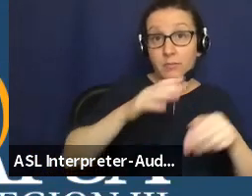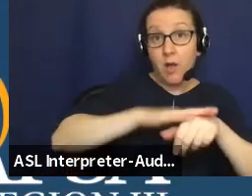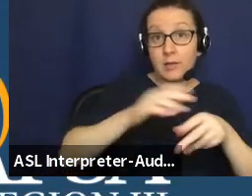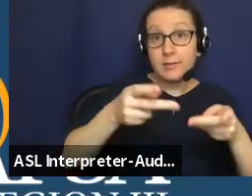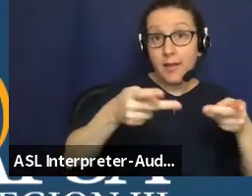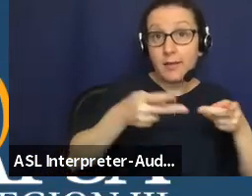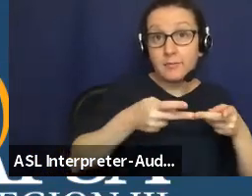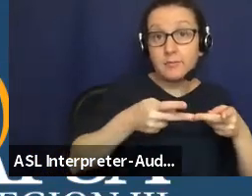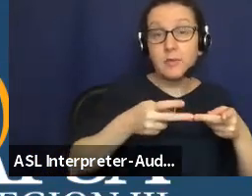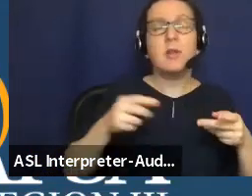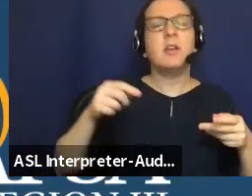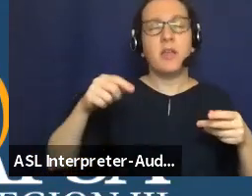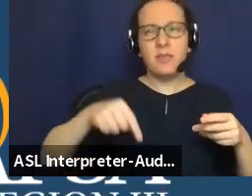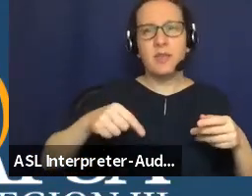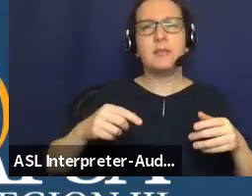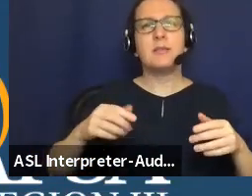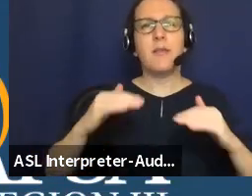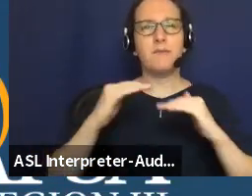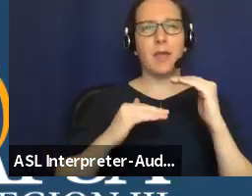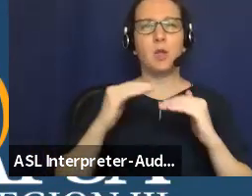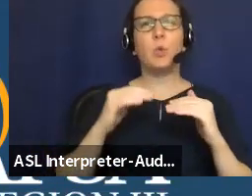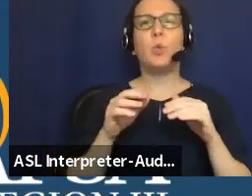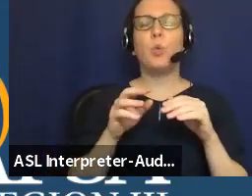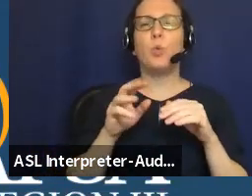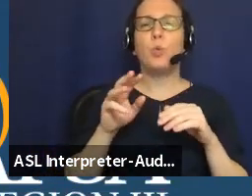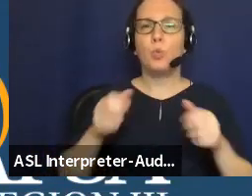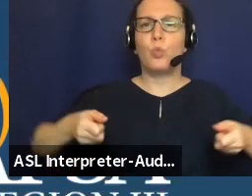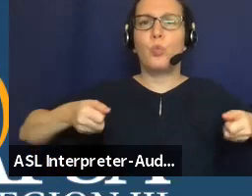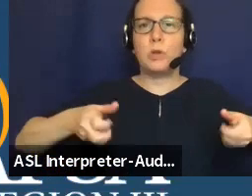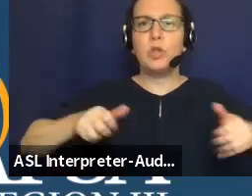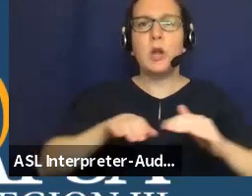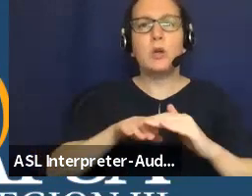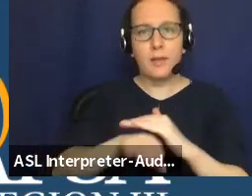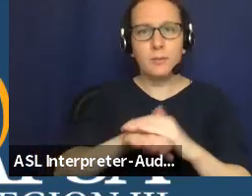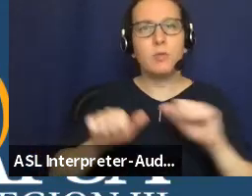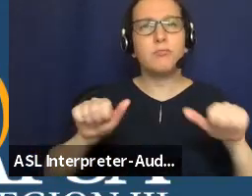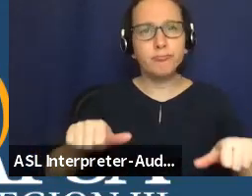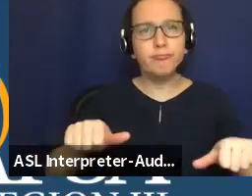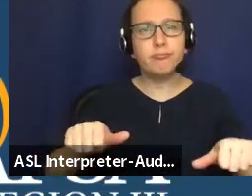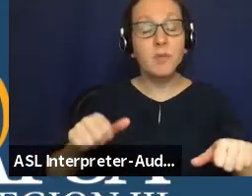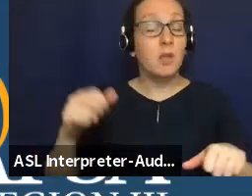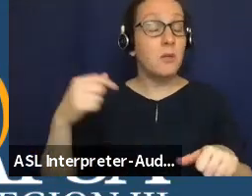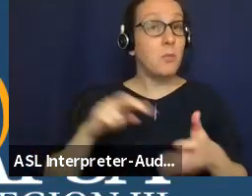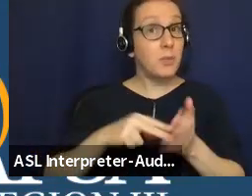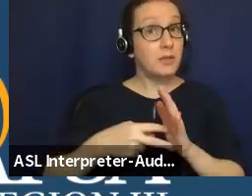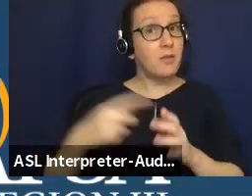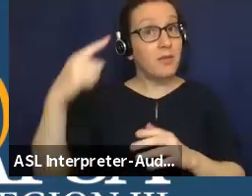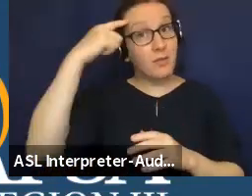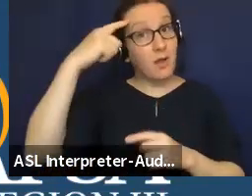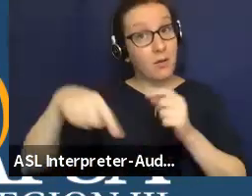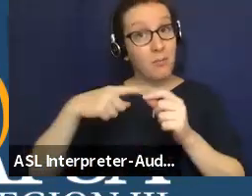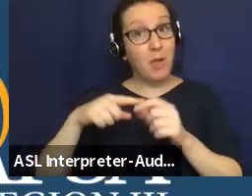venue is wheelchair accessible. So that means that you've thought about inclusion and you want people with disabilities to attend your